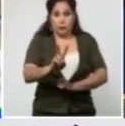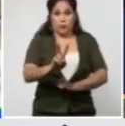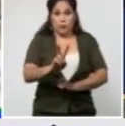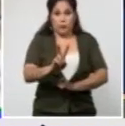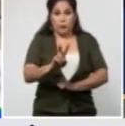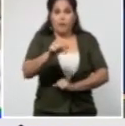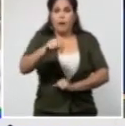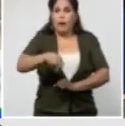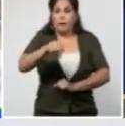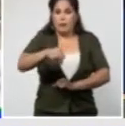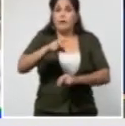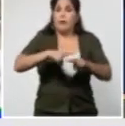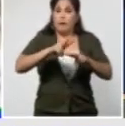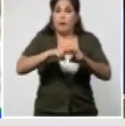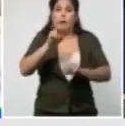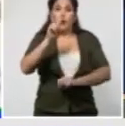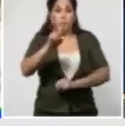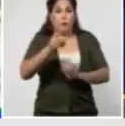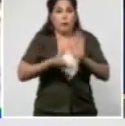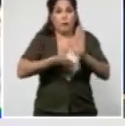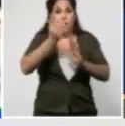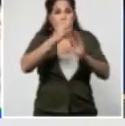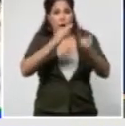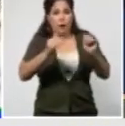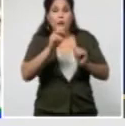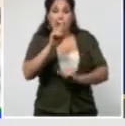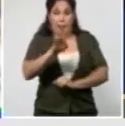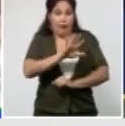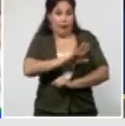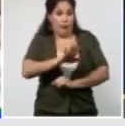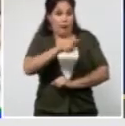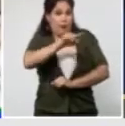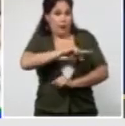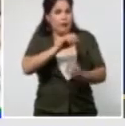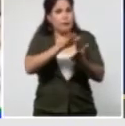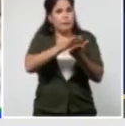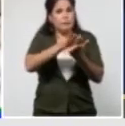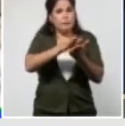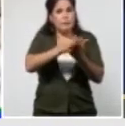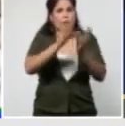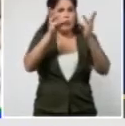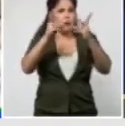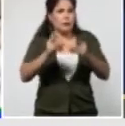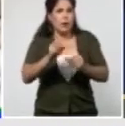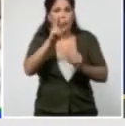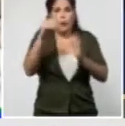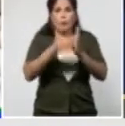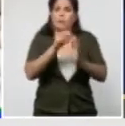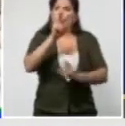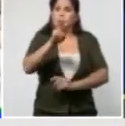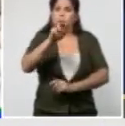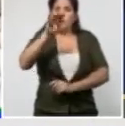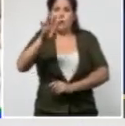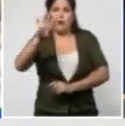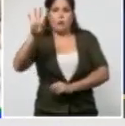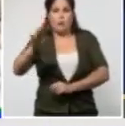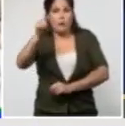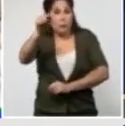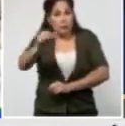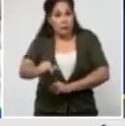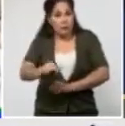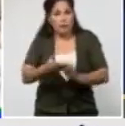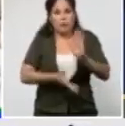admitted. The 2 discharged are from Havana, and 2